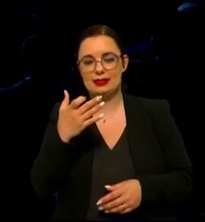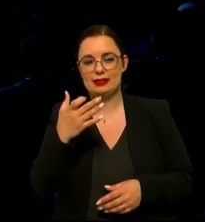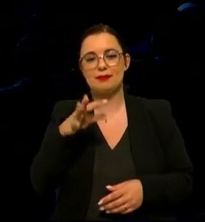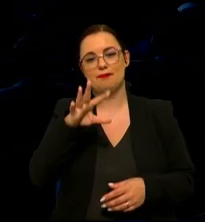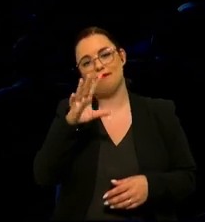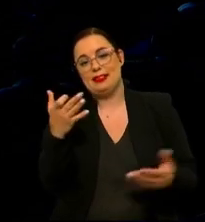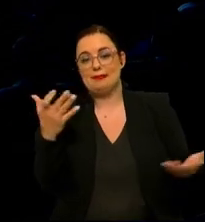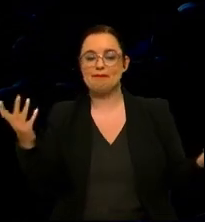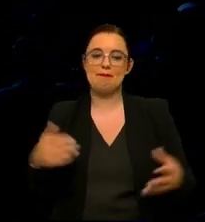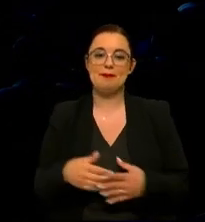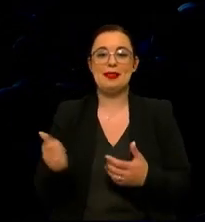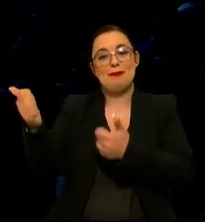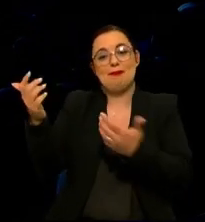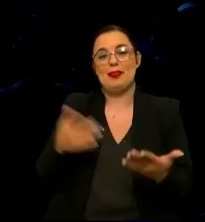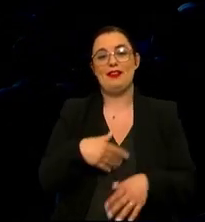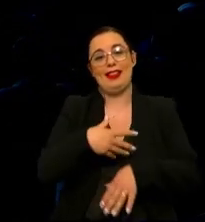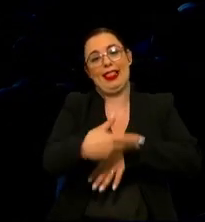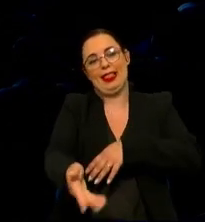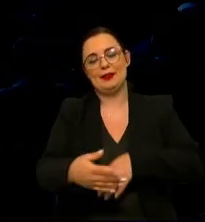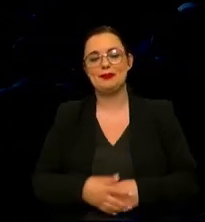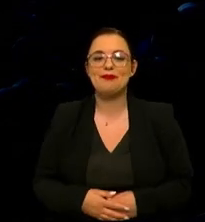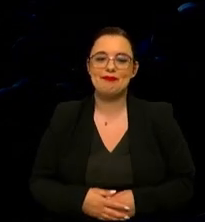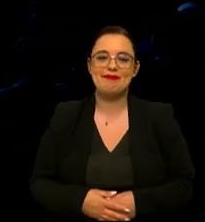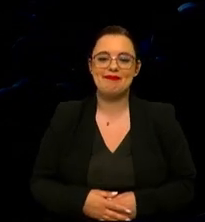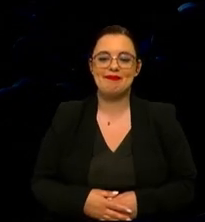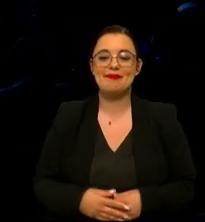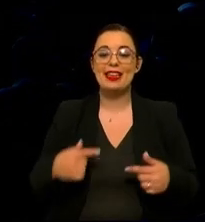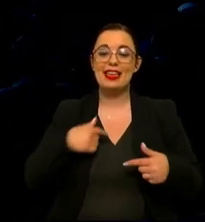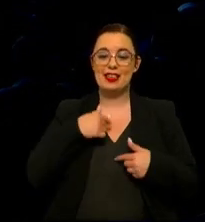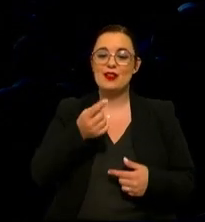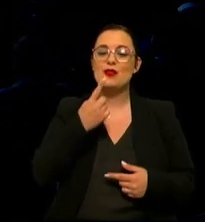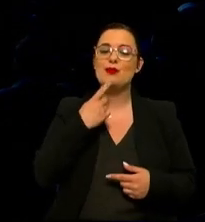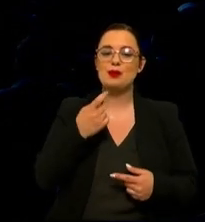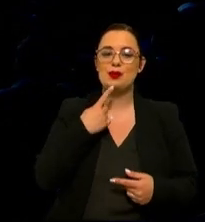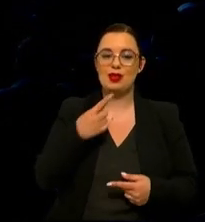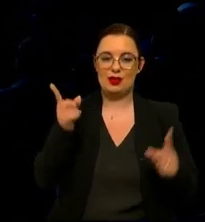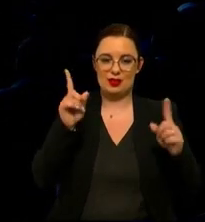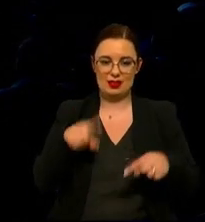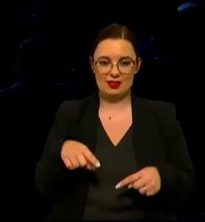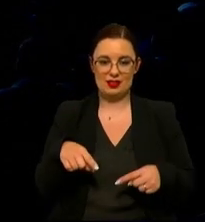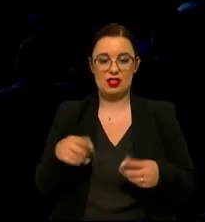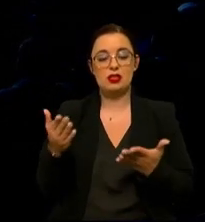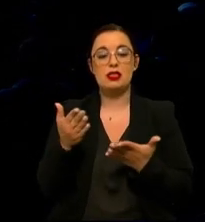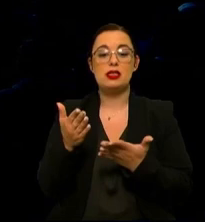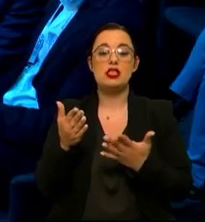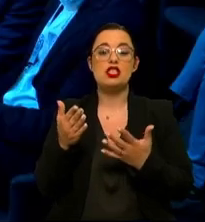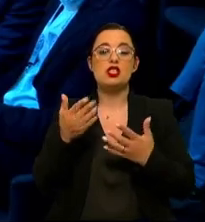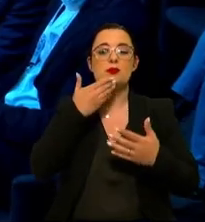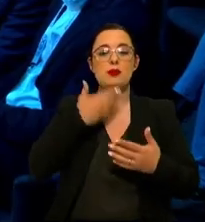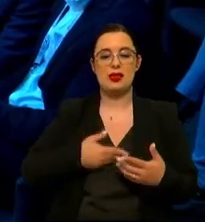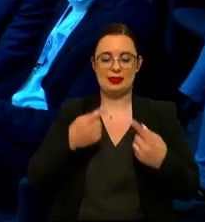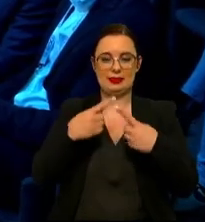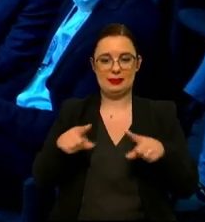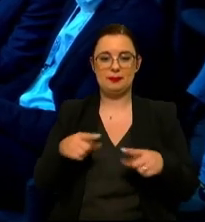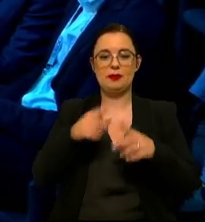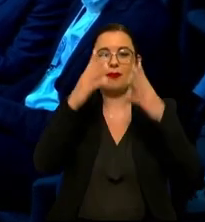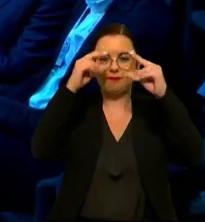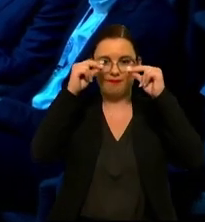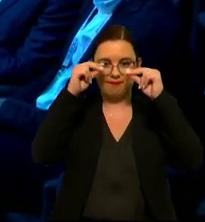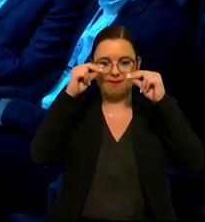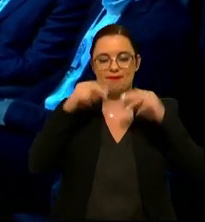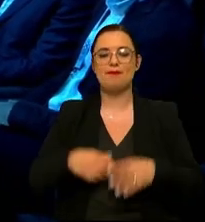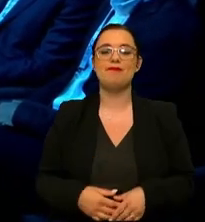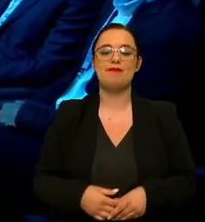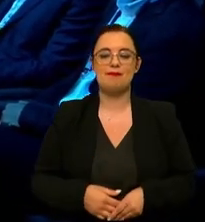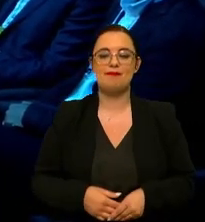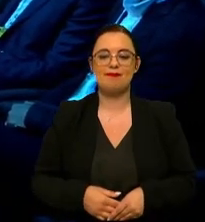1, 2, 3, 4, 5, 6, 7 hands. We'll come back to that later. I'm going to ask you now to run a separate experiment now. Please close your eyes, all